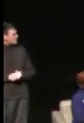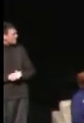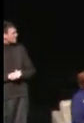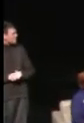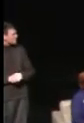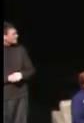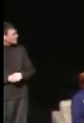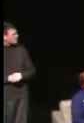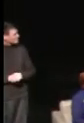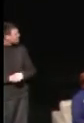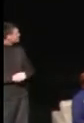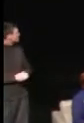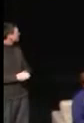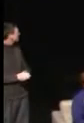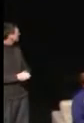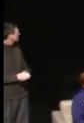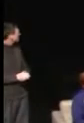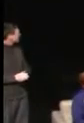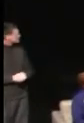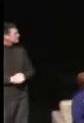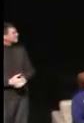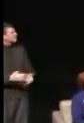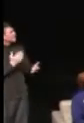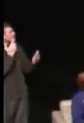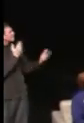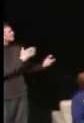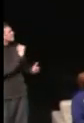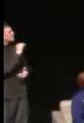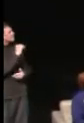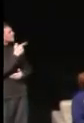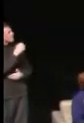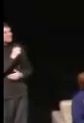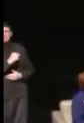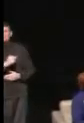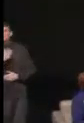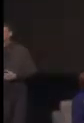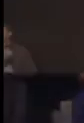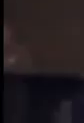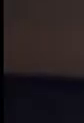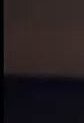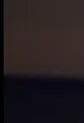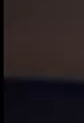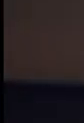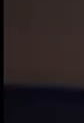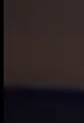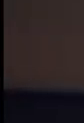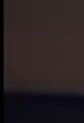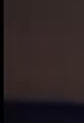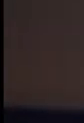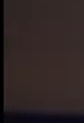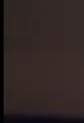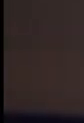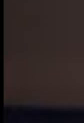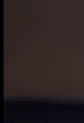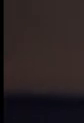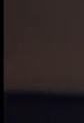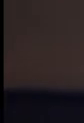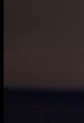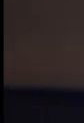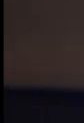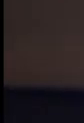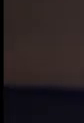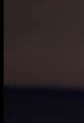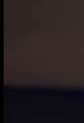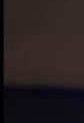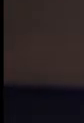Eric Hughes approaches the podium. Thanks, Angela. Good morning. Bonjour. C'est un grand plaisir. It